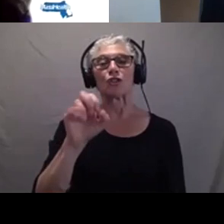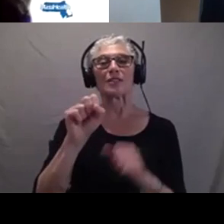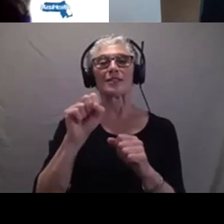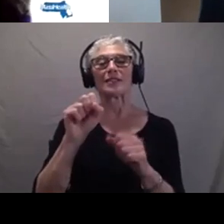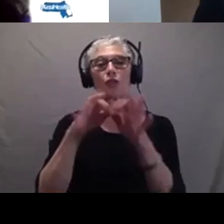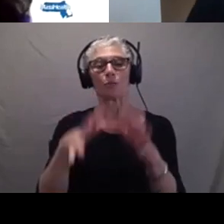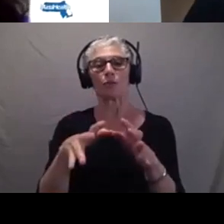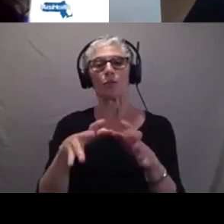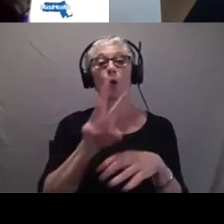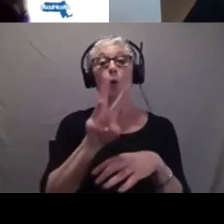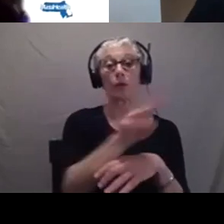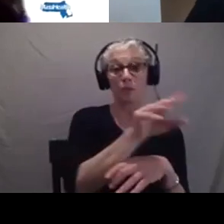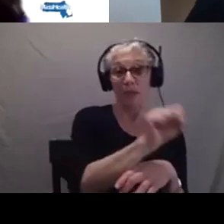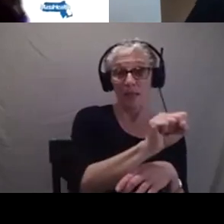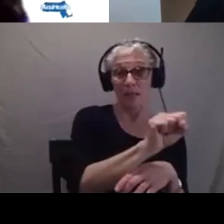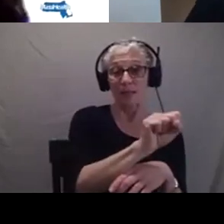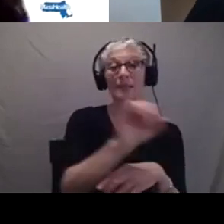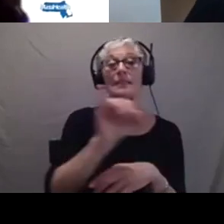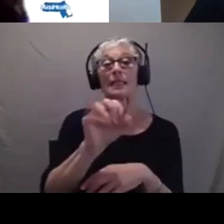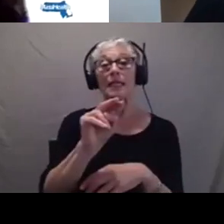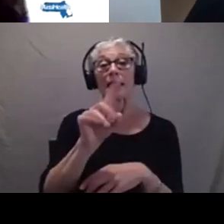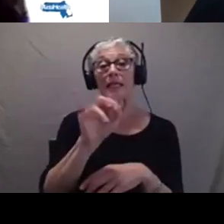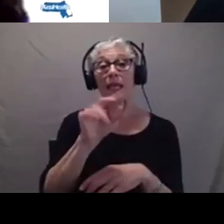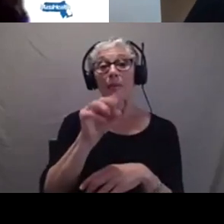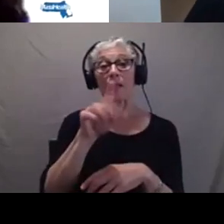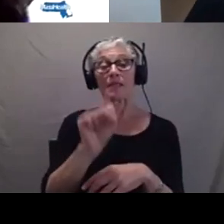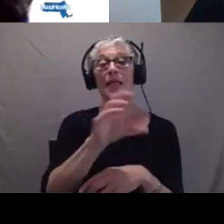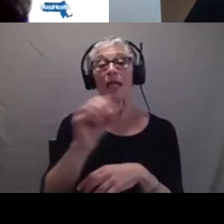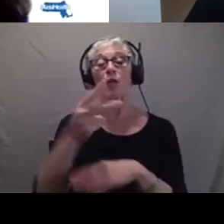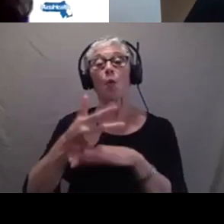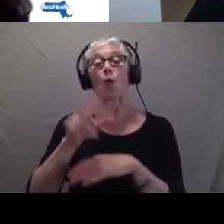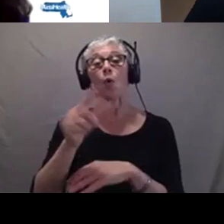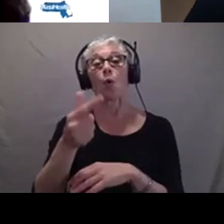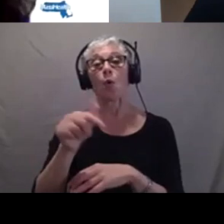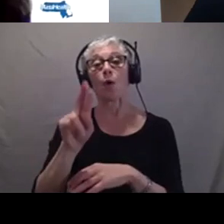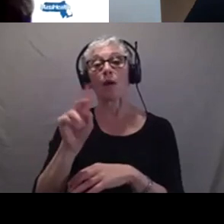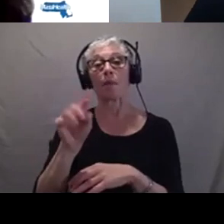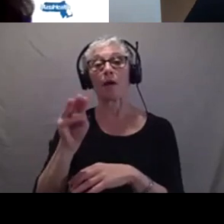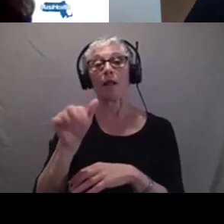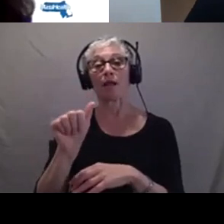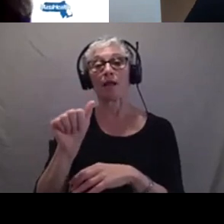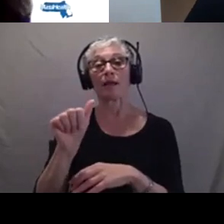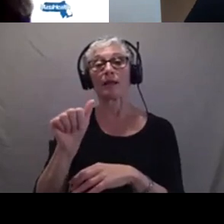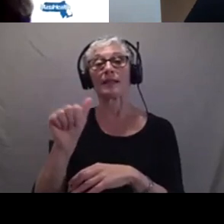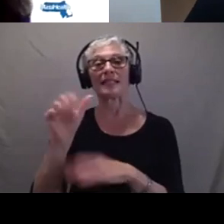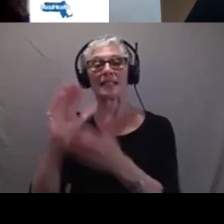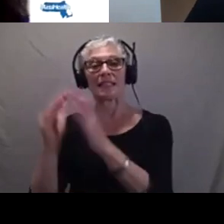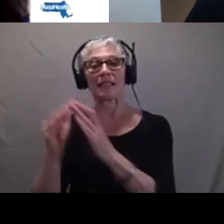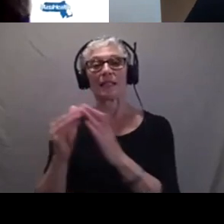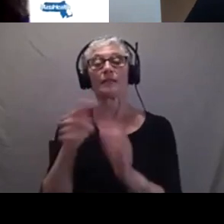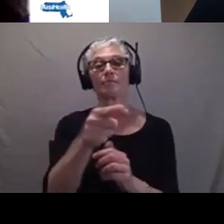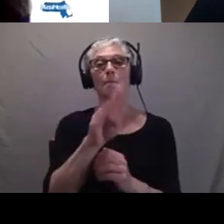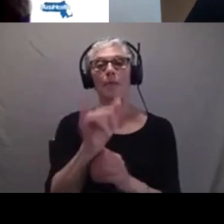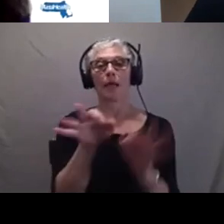in Western Massachusetts, Indianapolis, and Guatemala City. Elena is bicultural and a bilingual